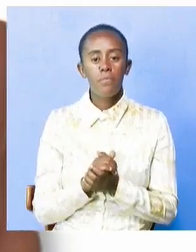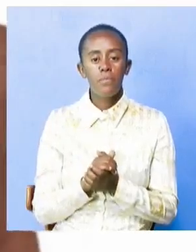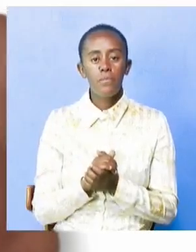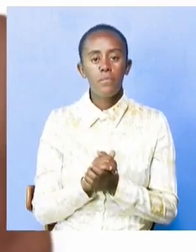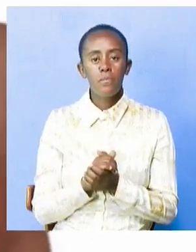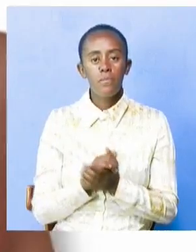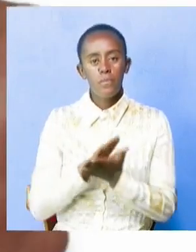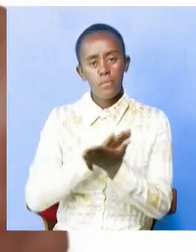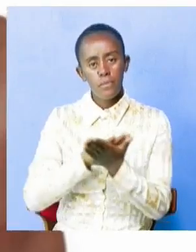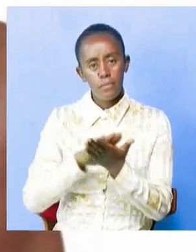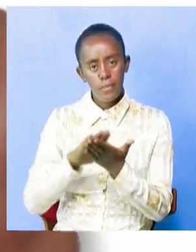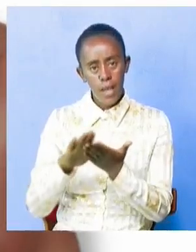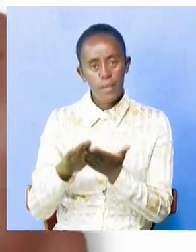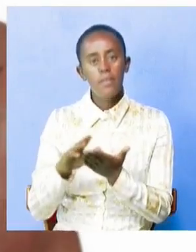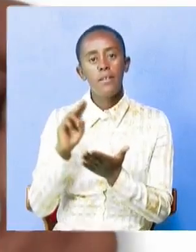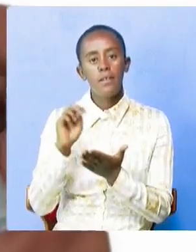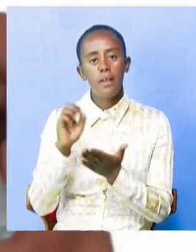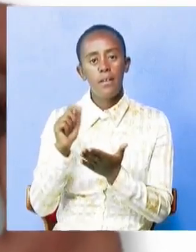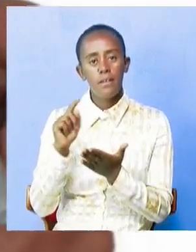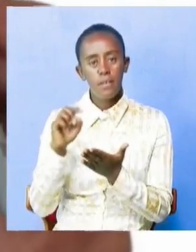neatly